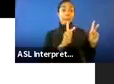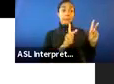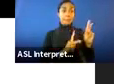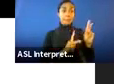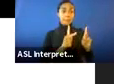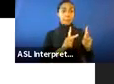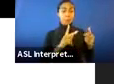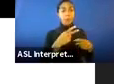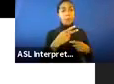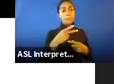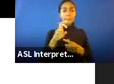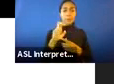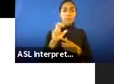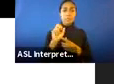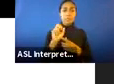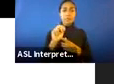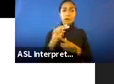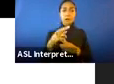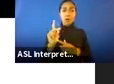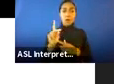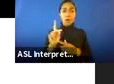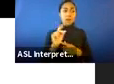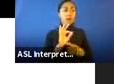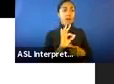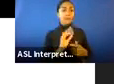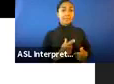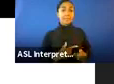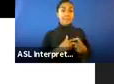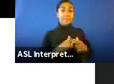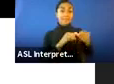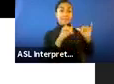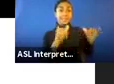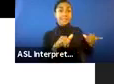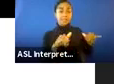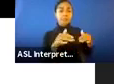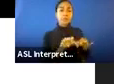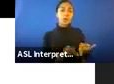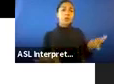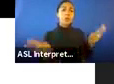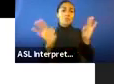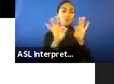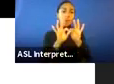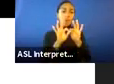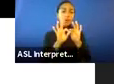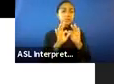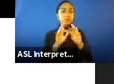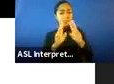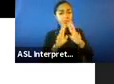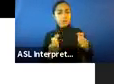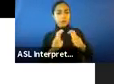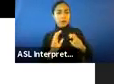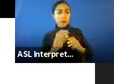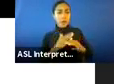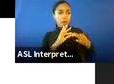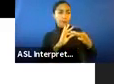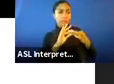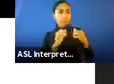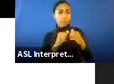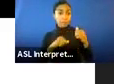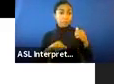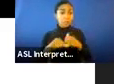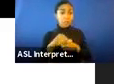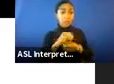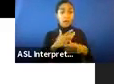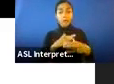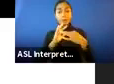systems actually does matter when how we think about our relationships to each other, to ecosystems,